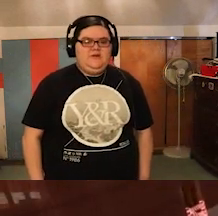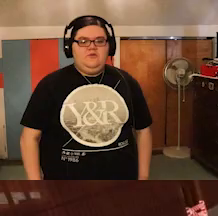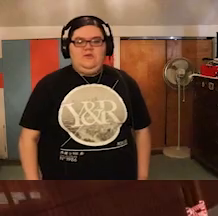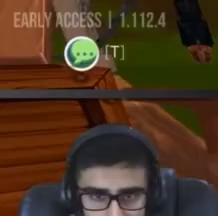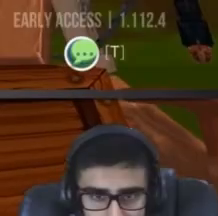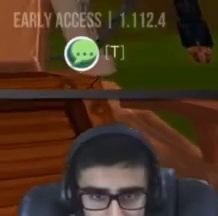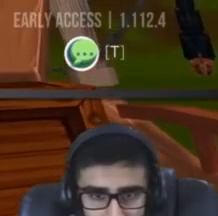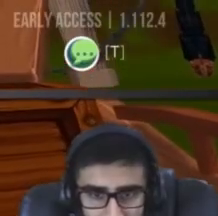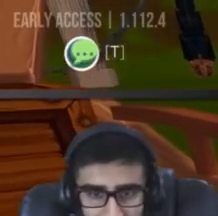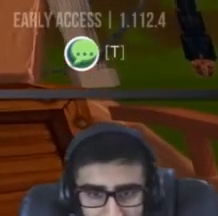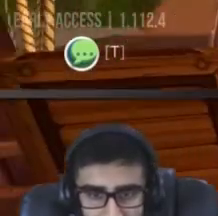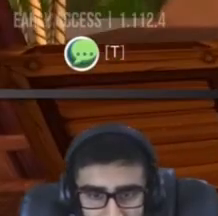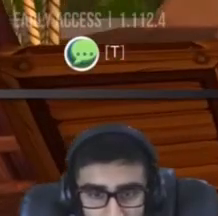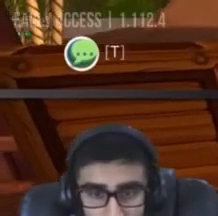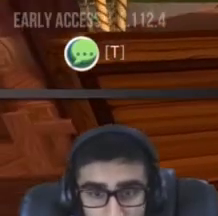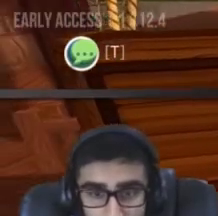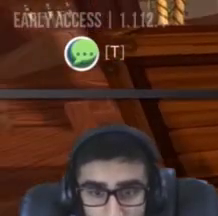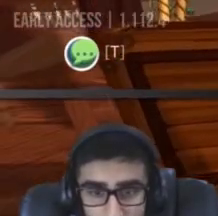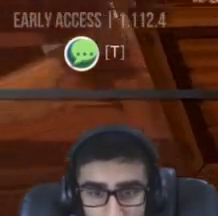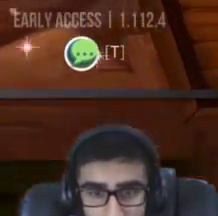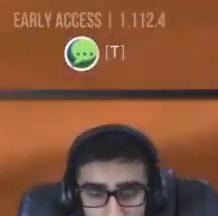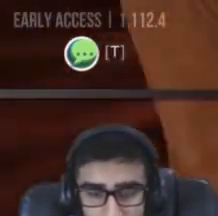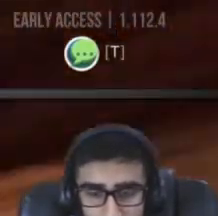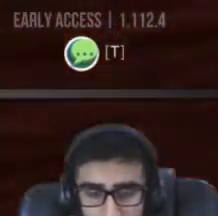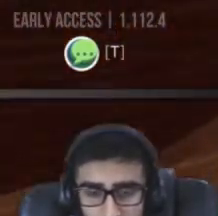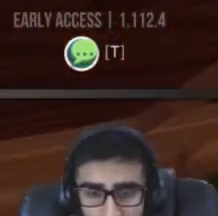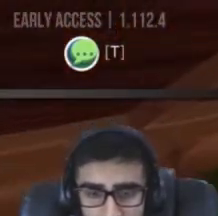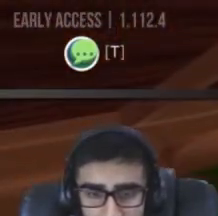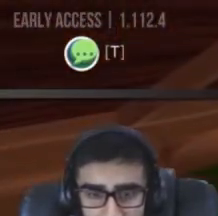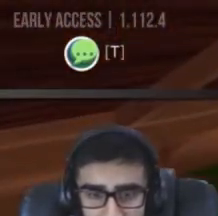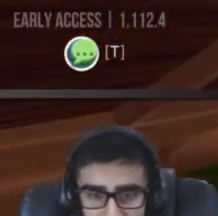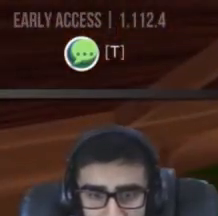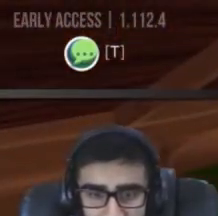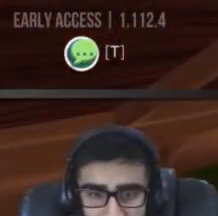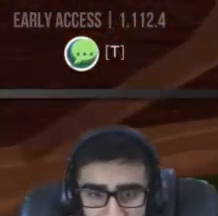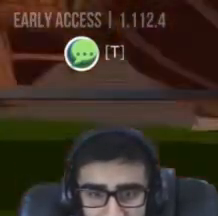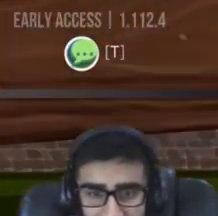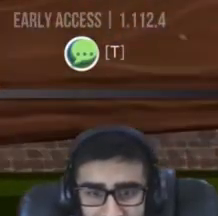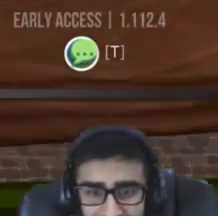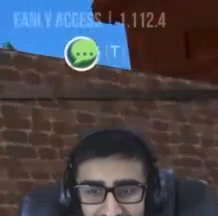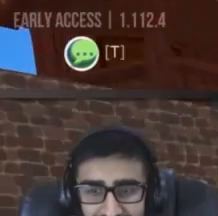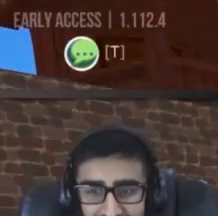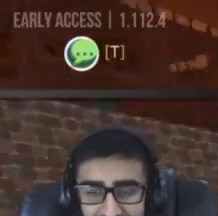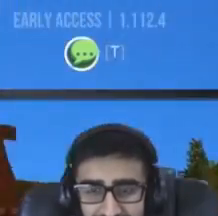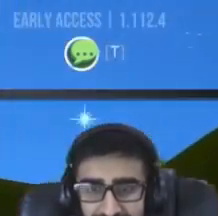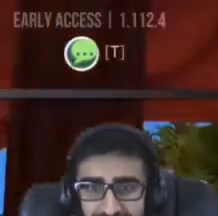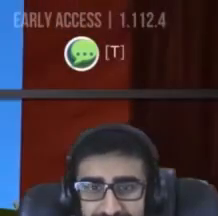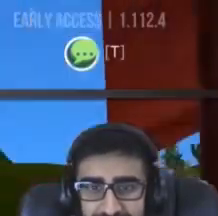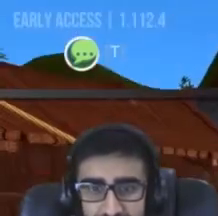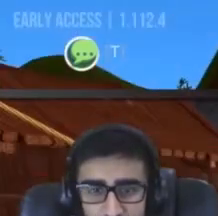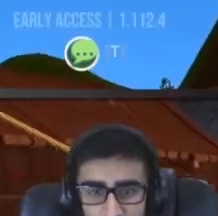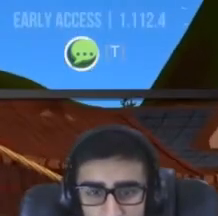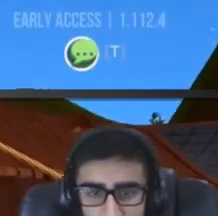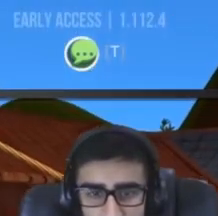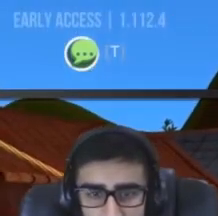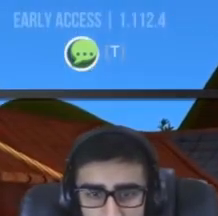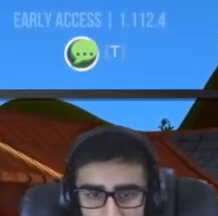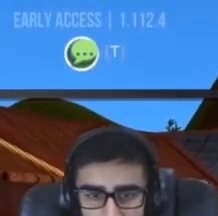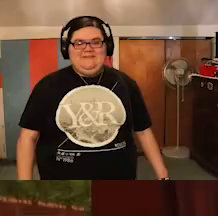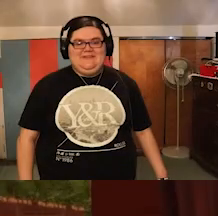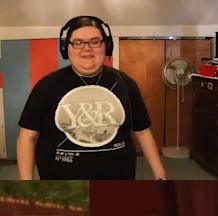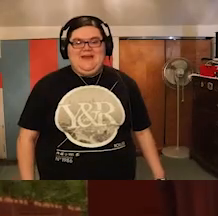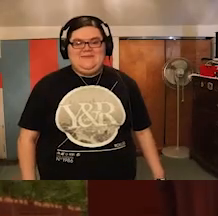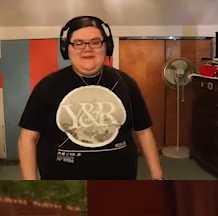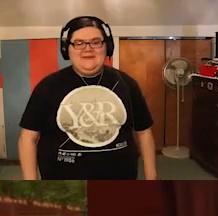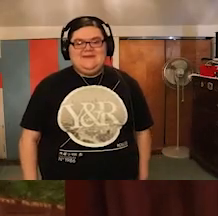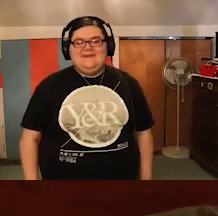here? Big on where? Welcome. Oh. What the fuck? Whoa. Oh, what is that bounce? Oh, what? I